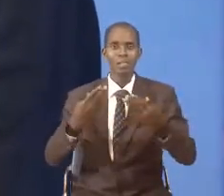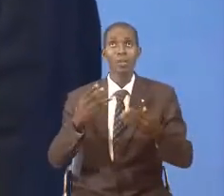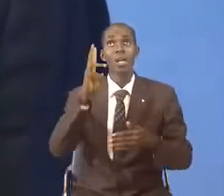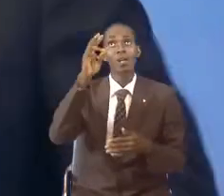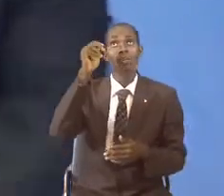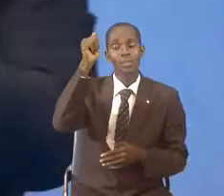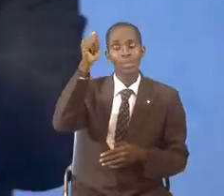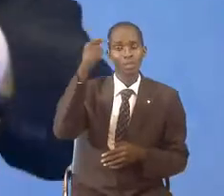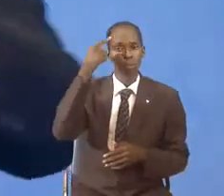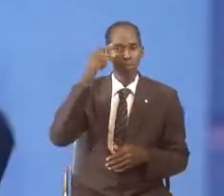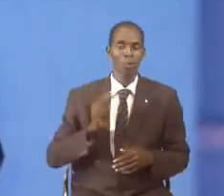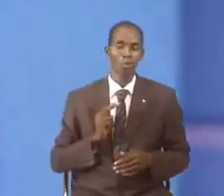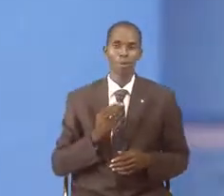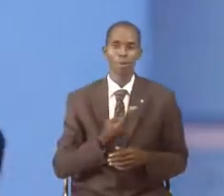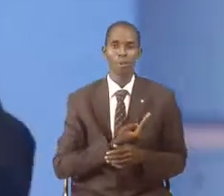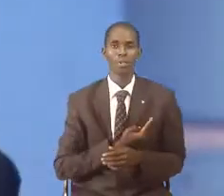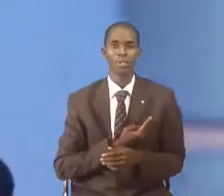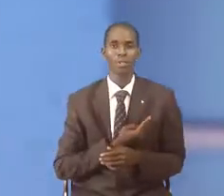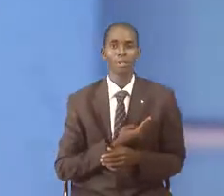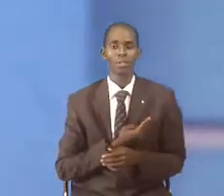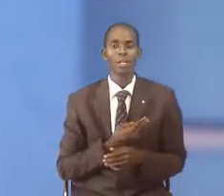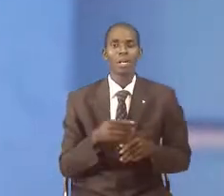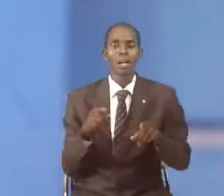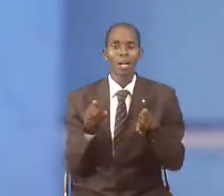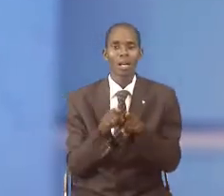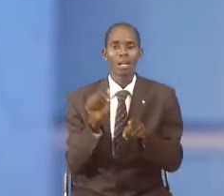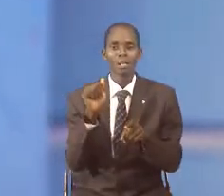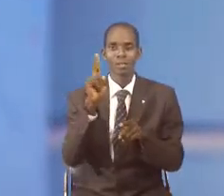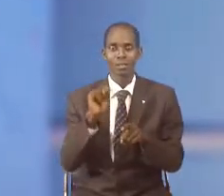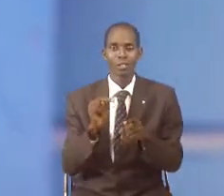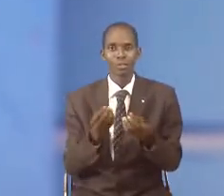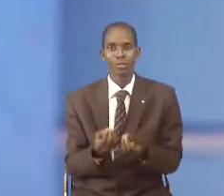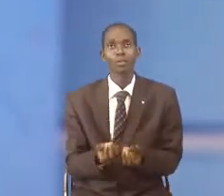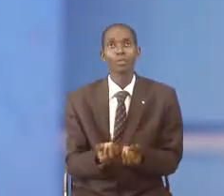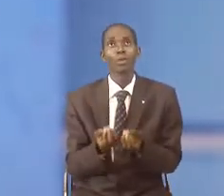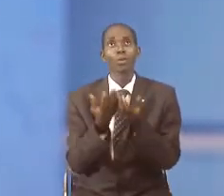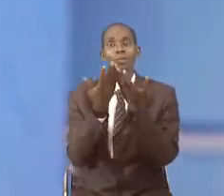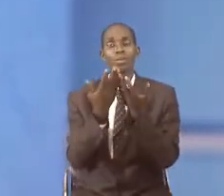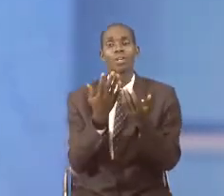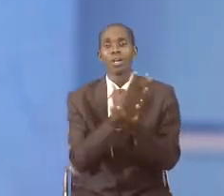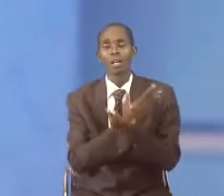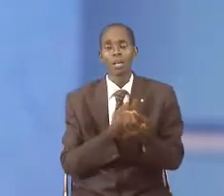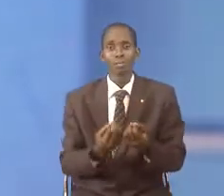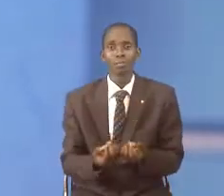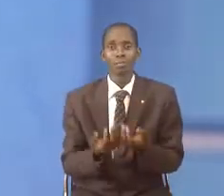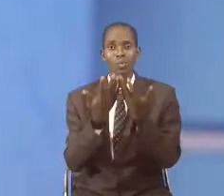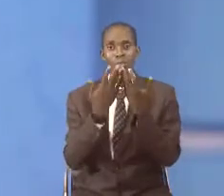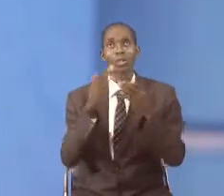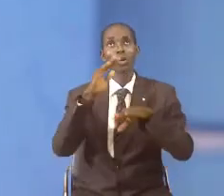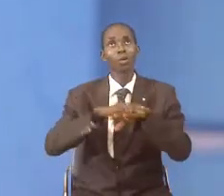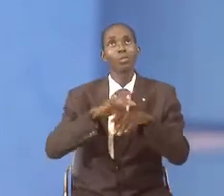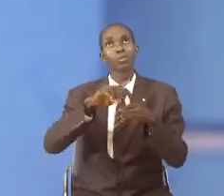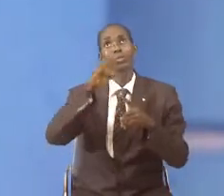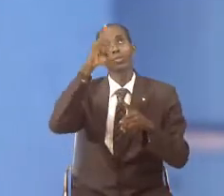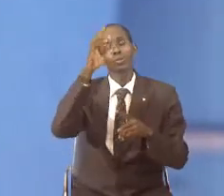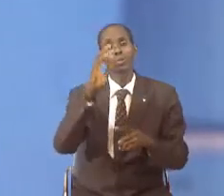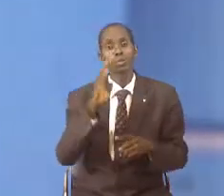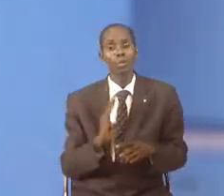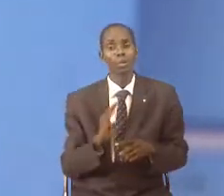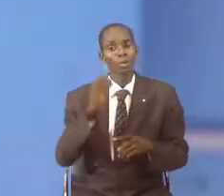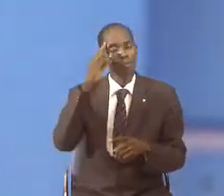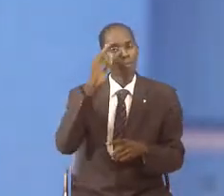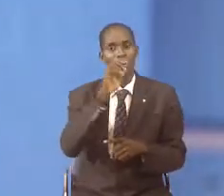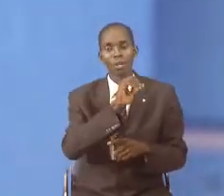us and has given himself for us as an offering and